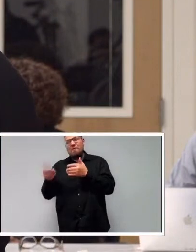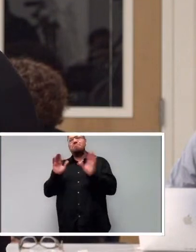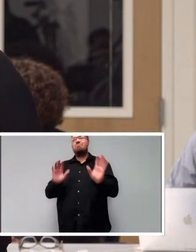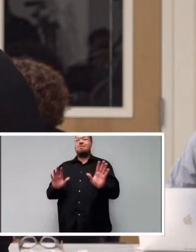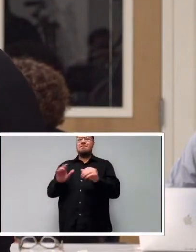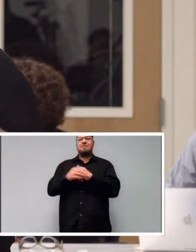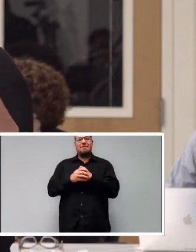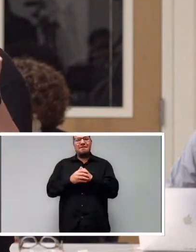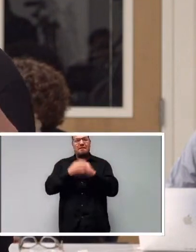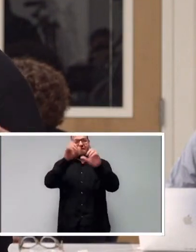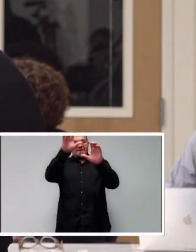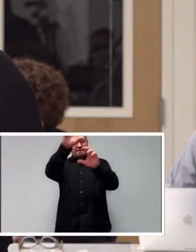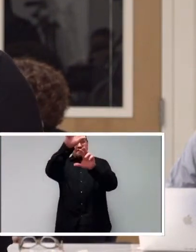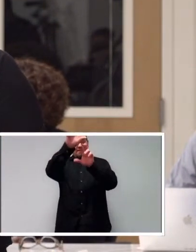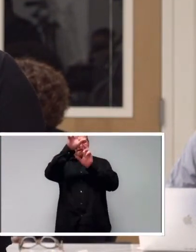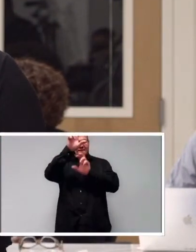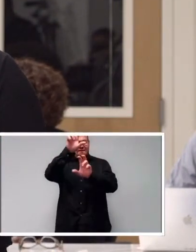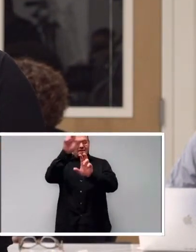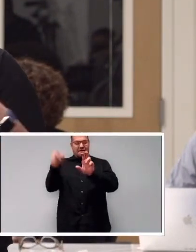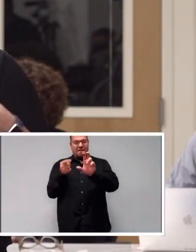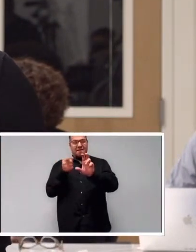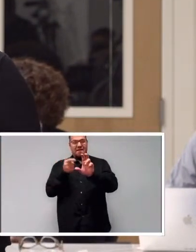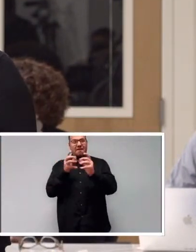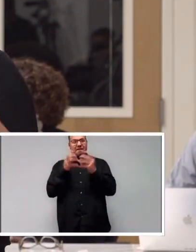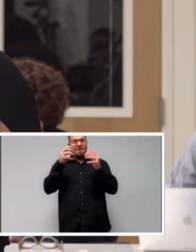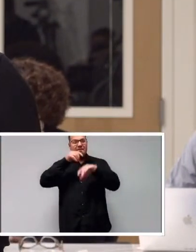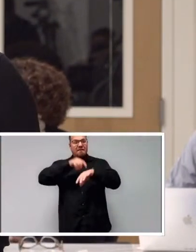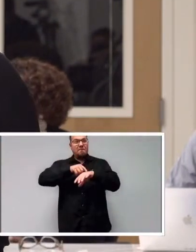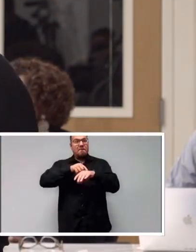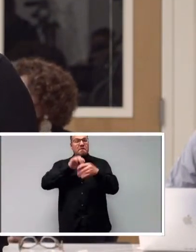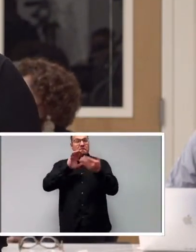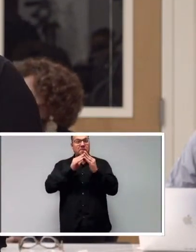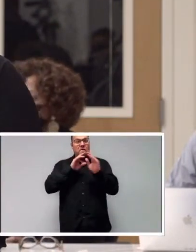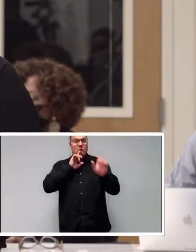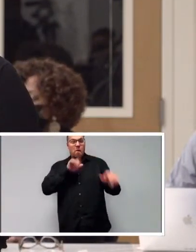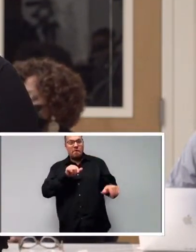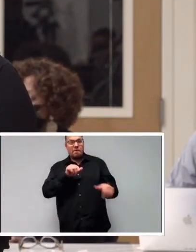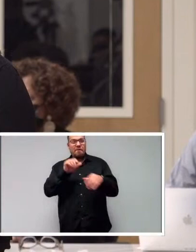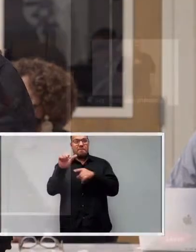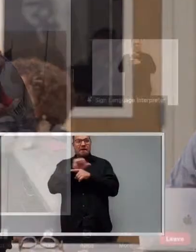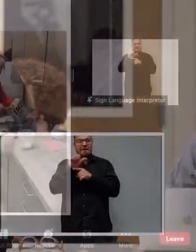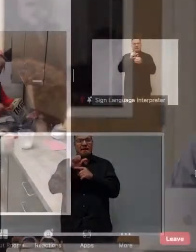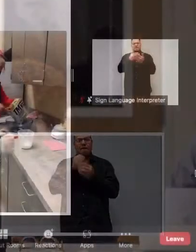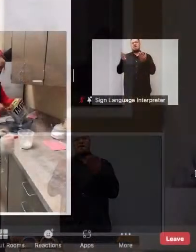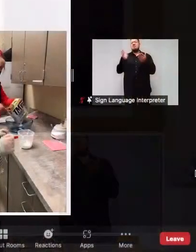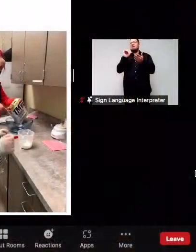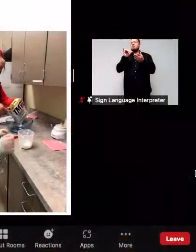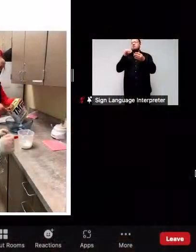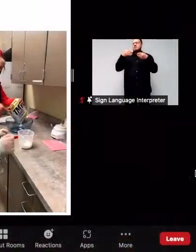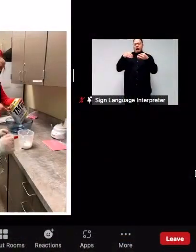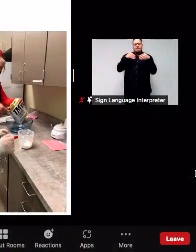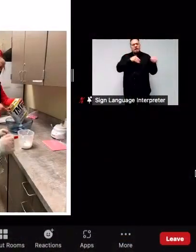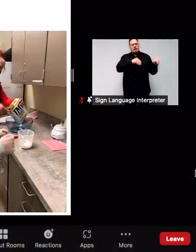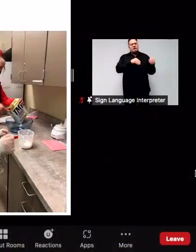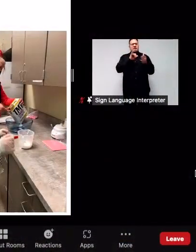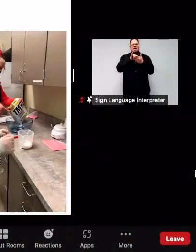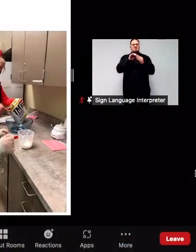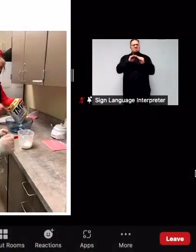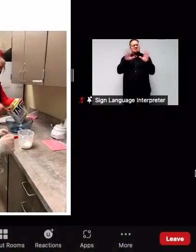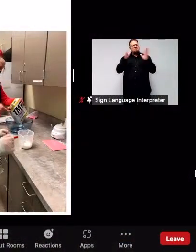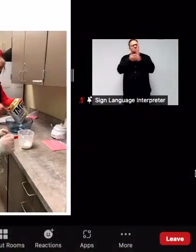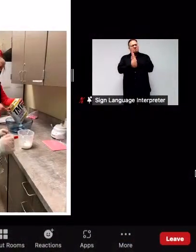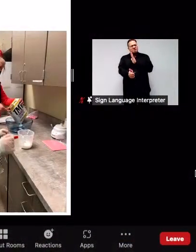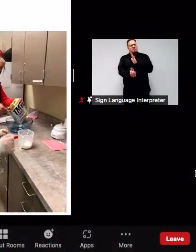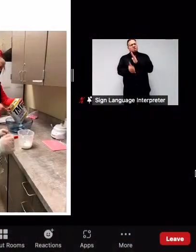Students underneath, we spent a lot of time out in the community ordering, practicing things like grocery shopping, just some of those general skills.